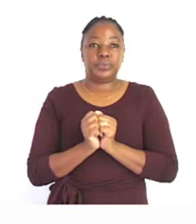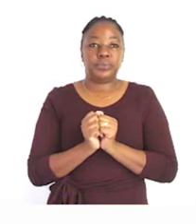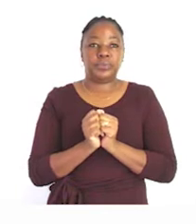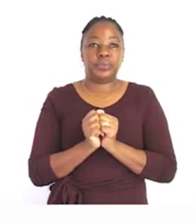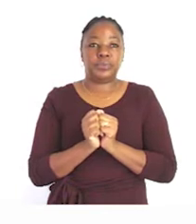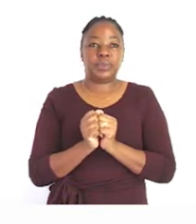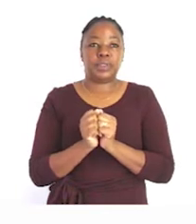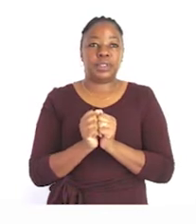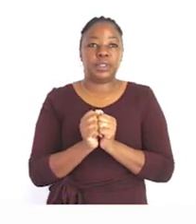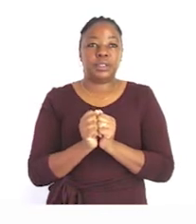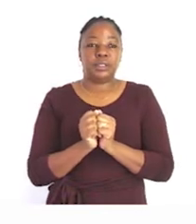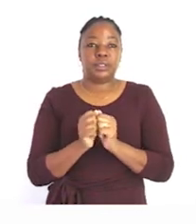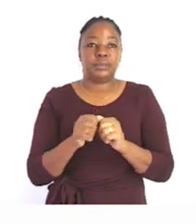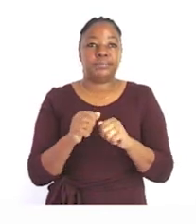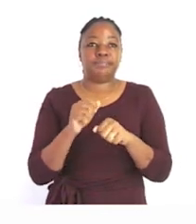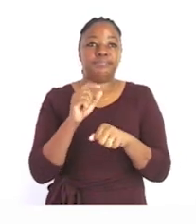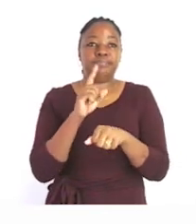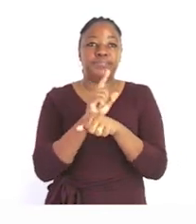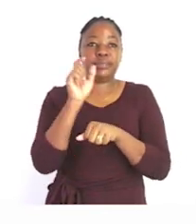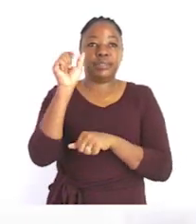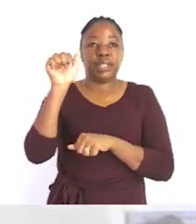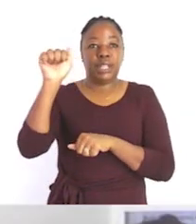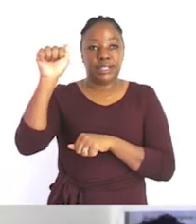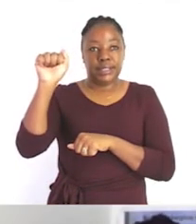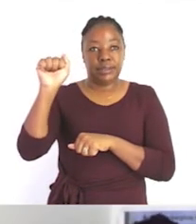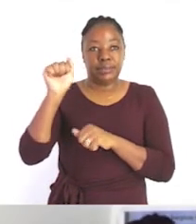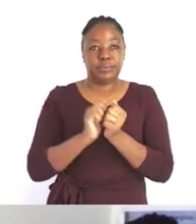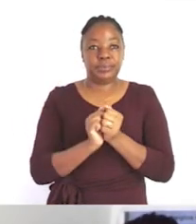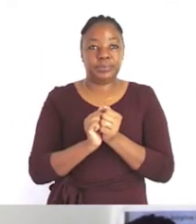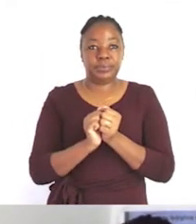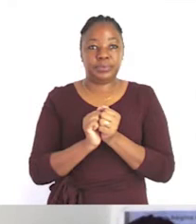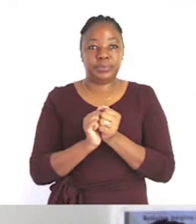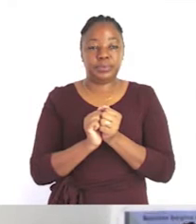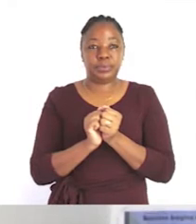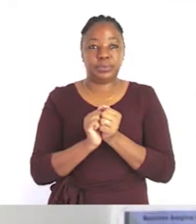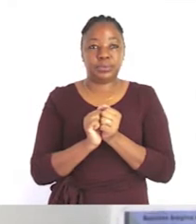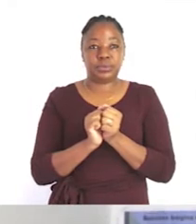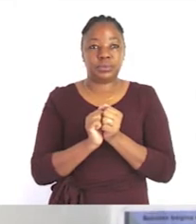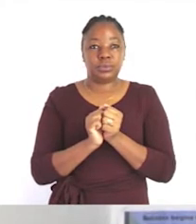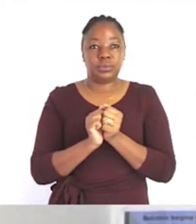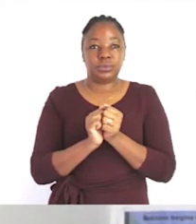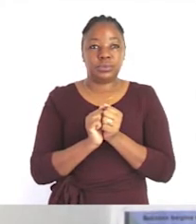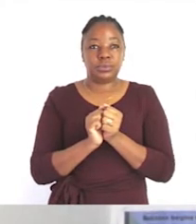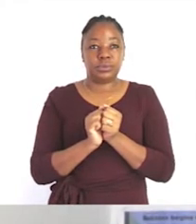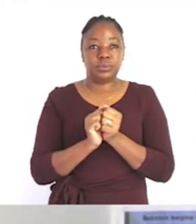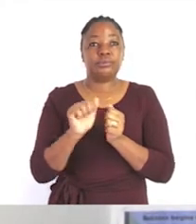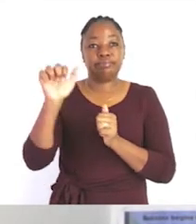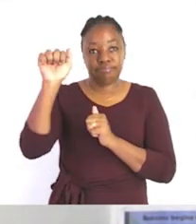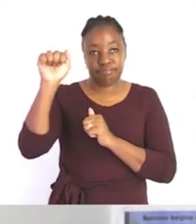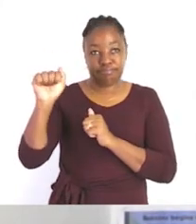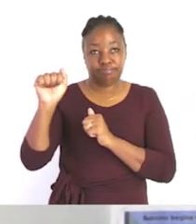1 together, number 1A. So let's take a look at the board. I have written number 1A on the